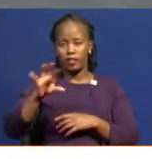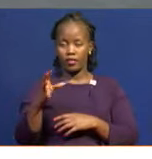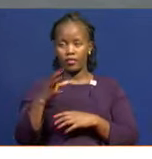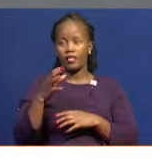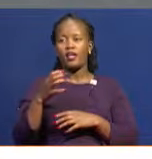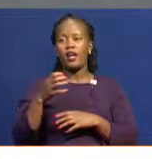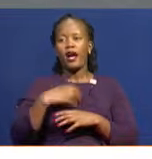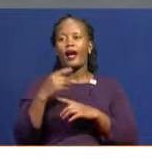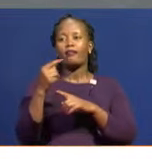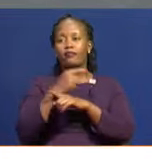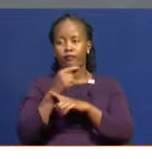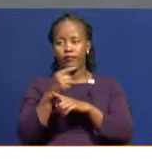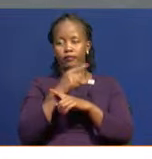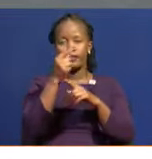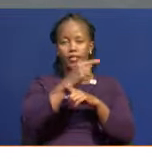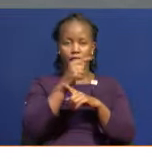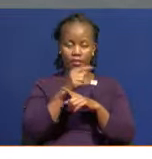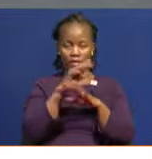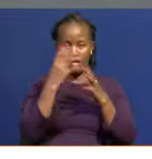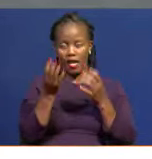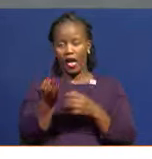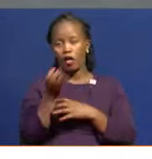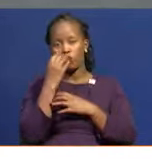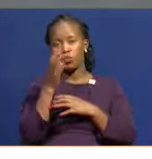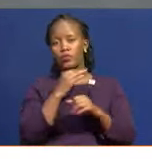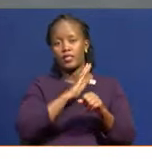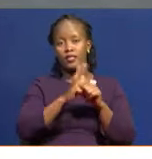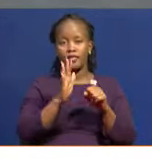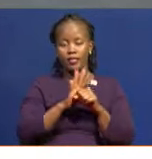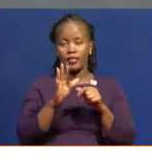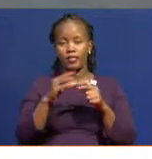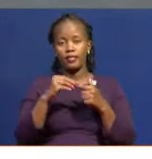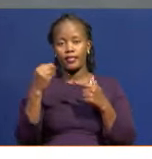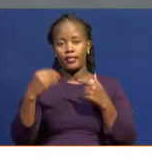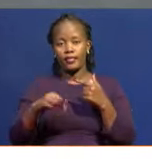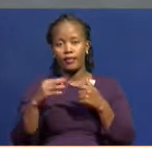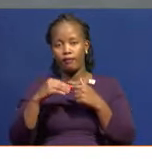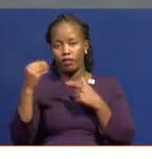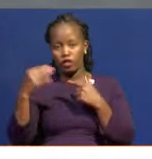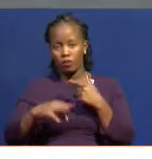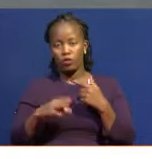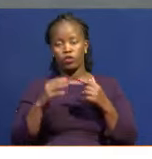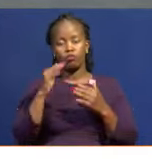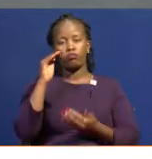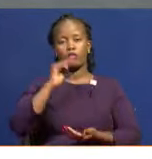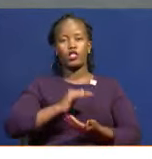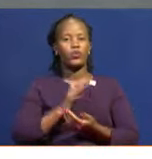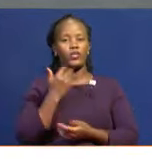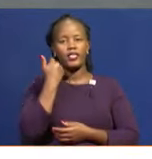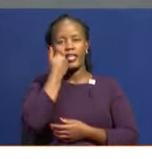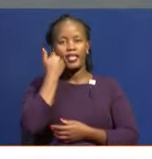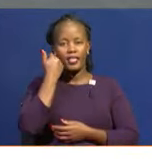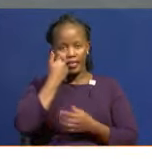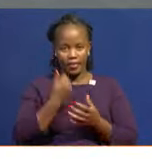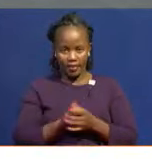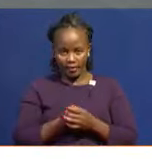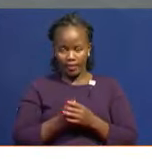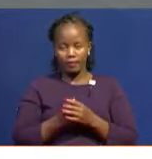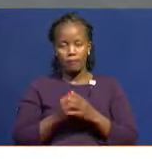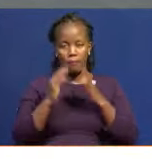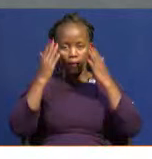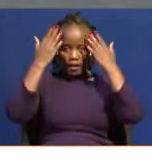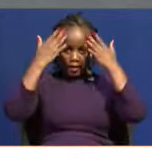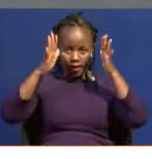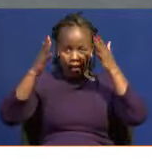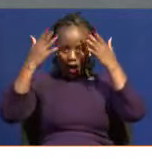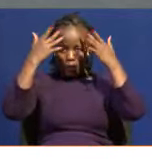of embracing and consuming vegetable in order to reduce the risk of non-communicable diseases. The campaign, being spearheaded across